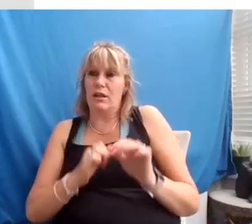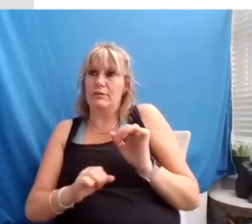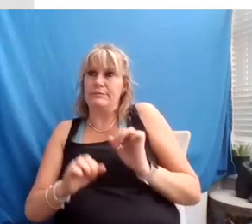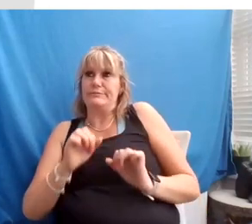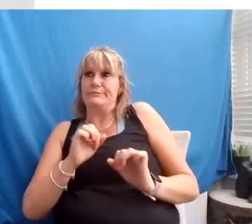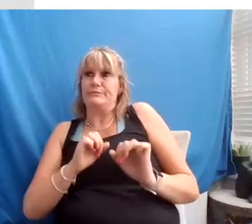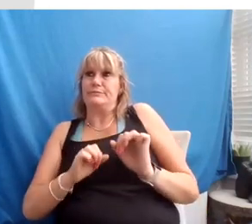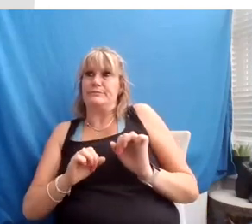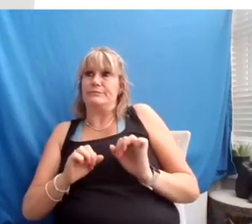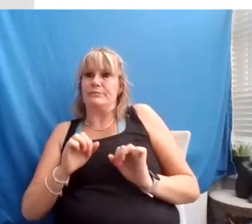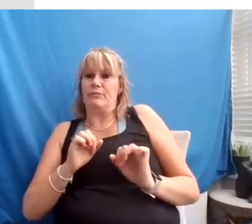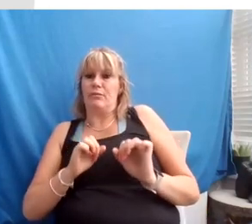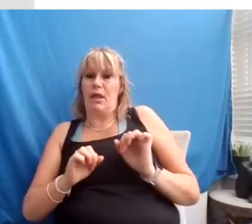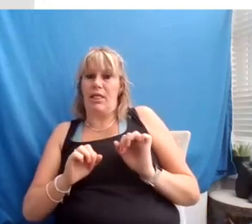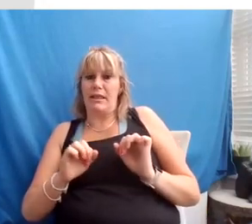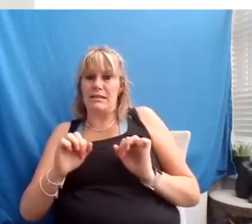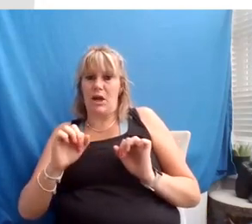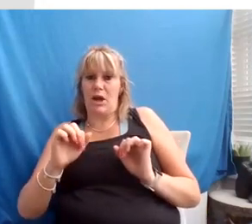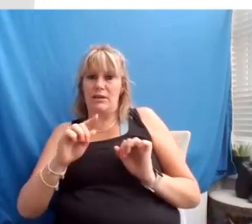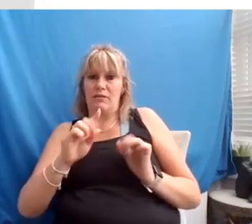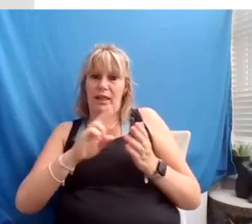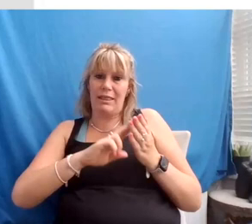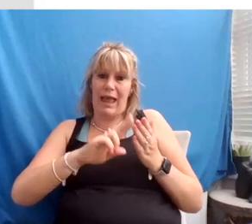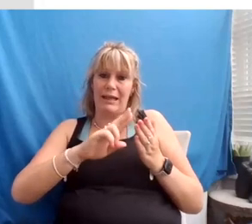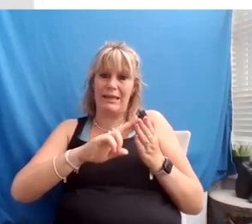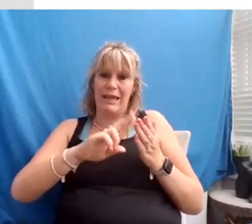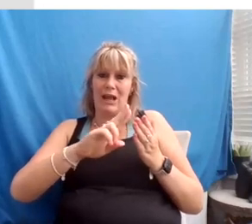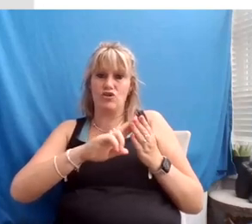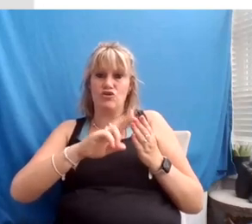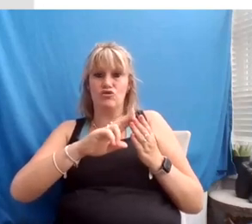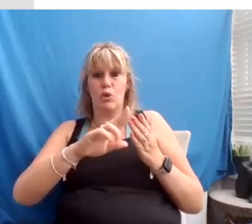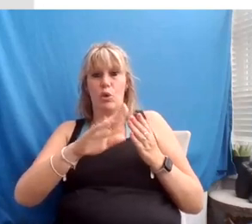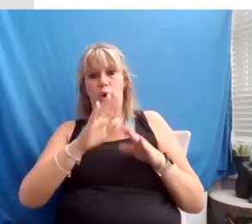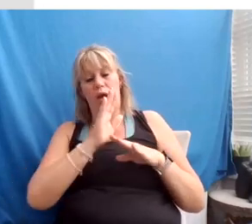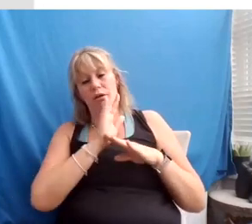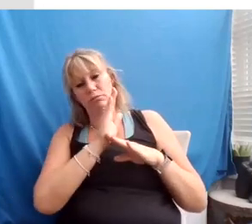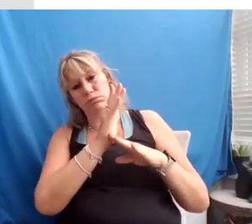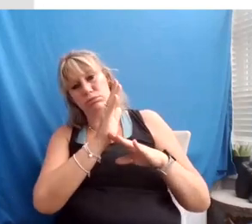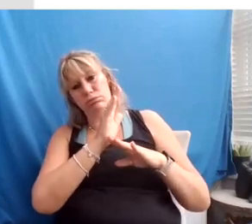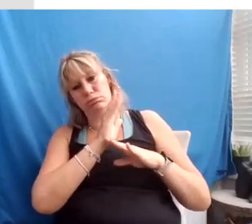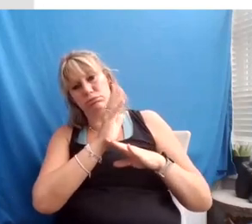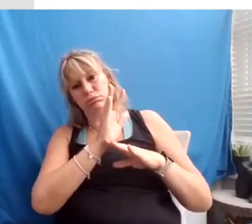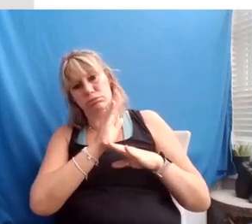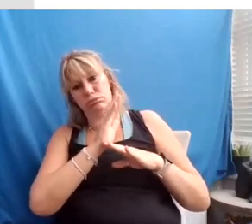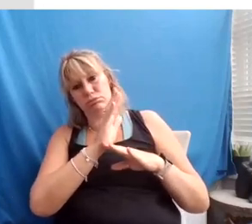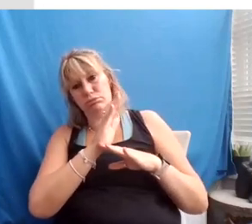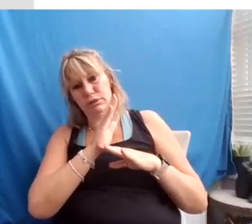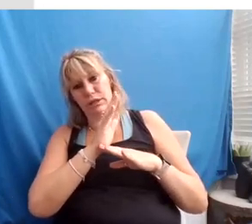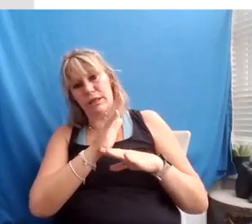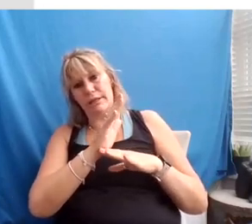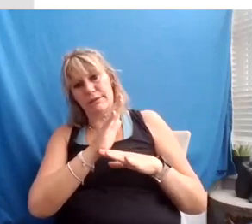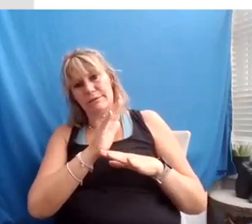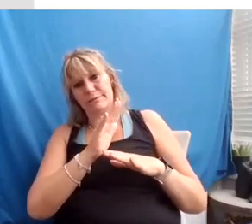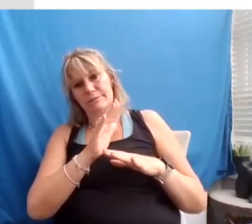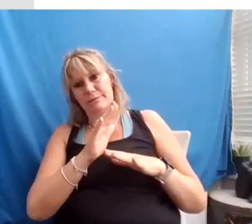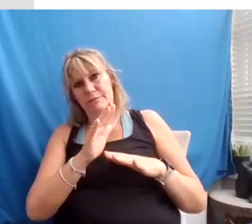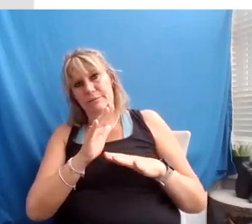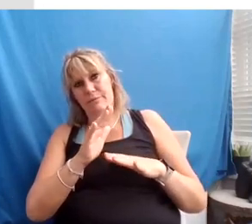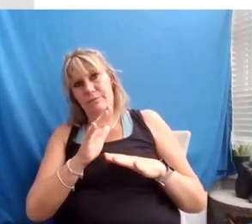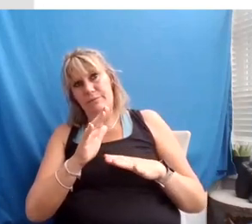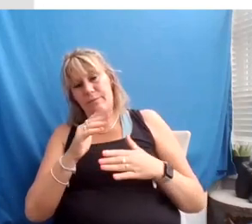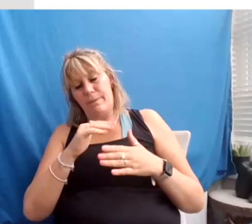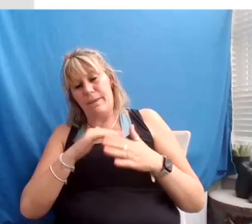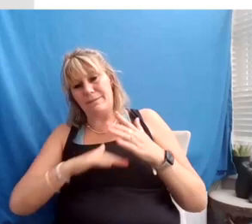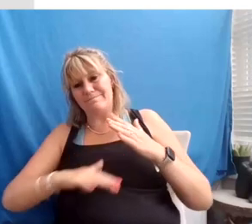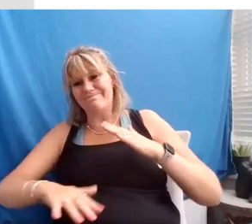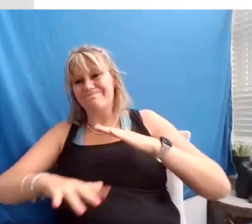that this very fairly naturalistic kind of jungly scene holds this kind of